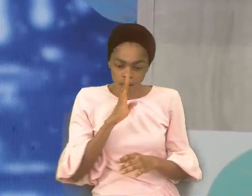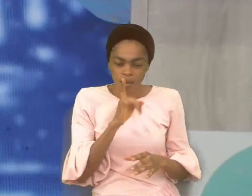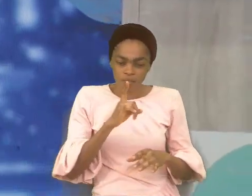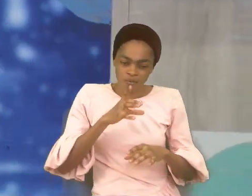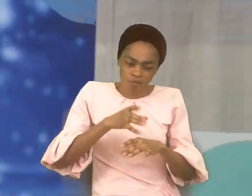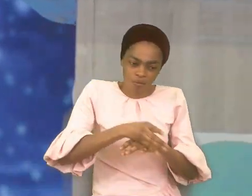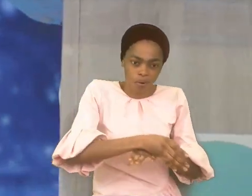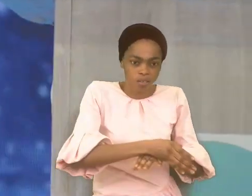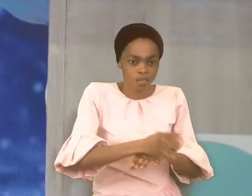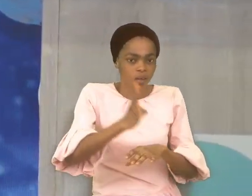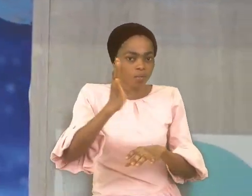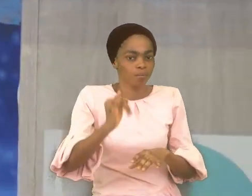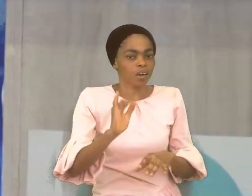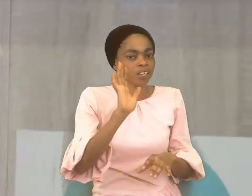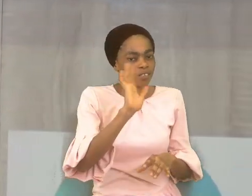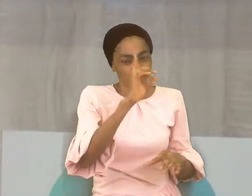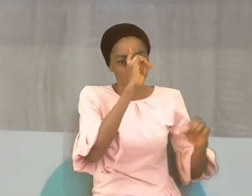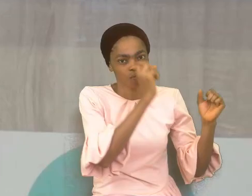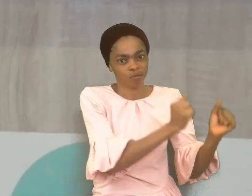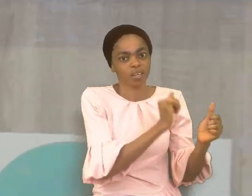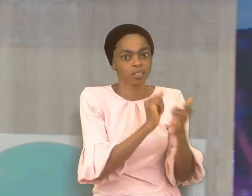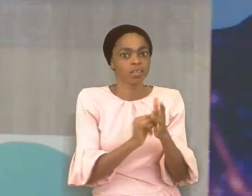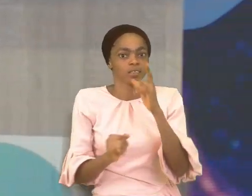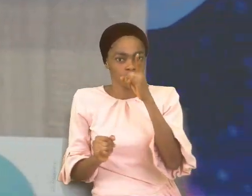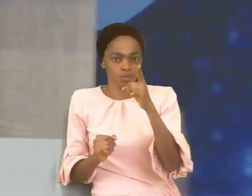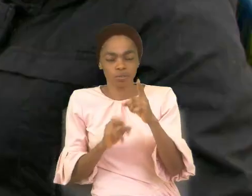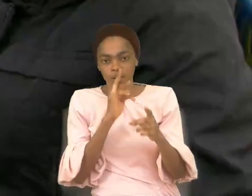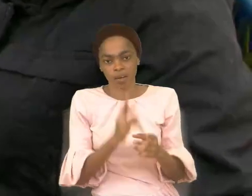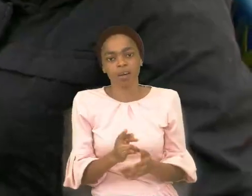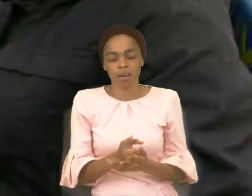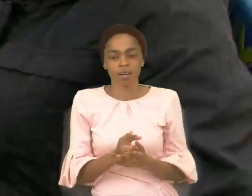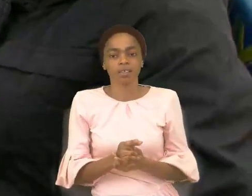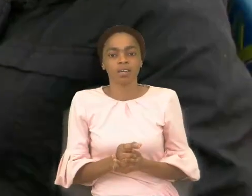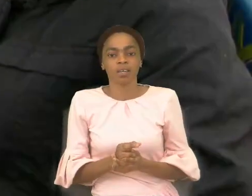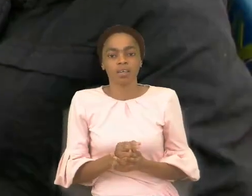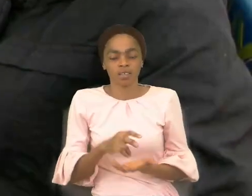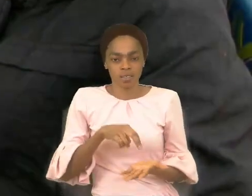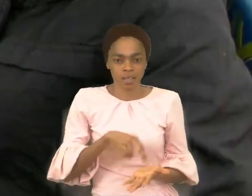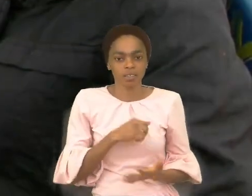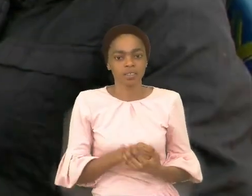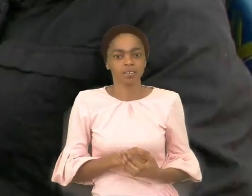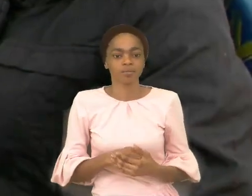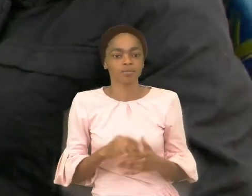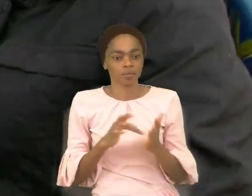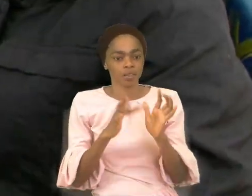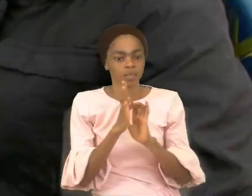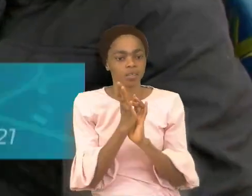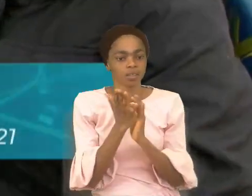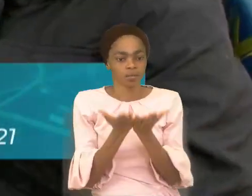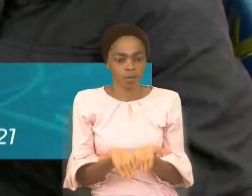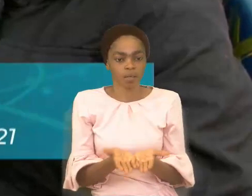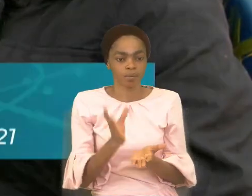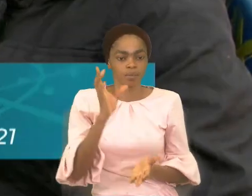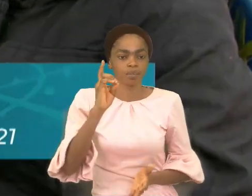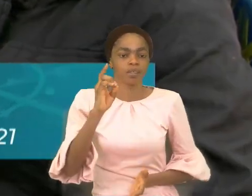stuff. We're looking at Daniel chapter 3, verse 17 again. If it be so,